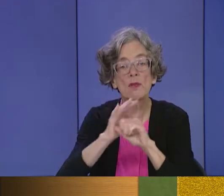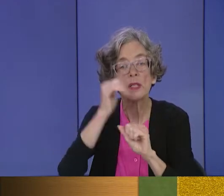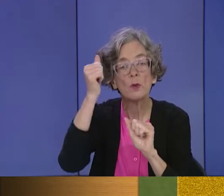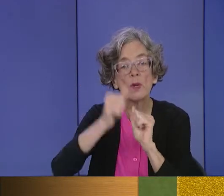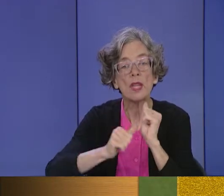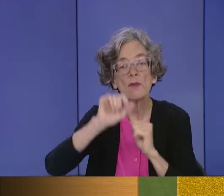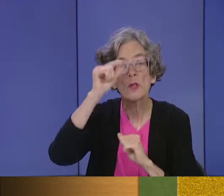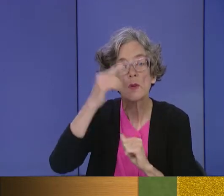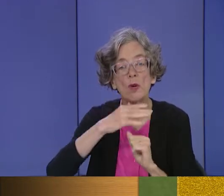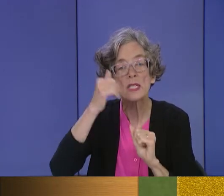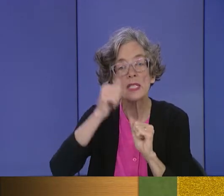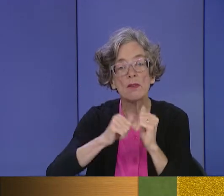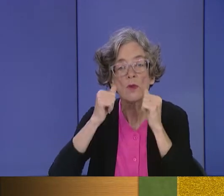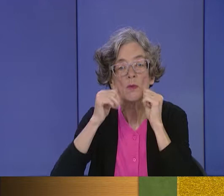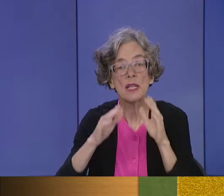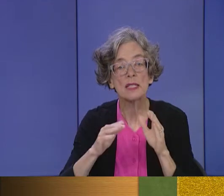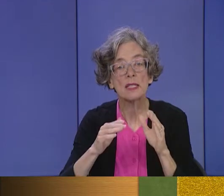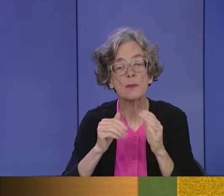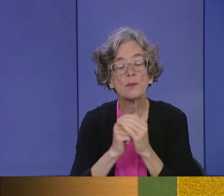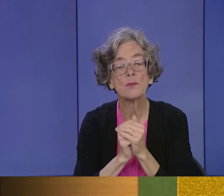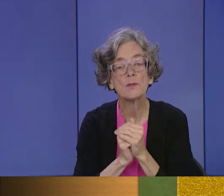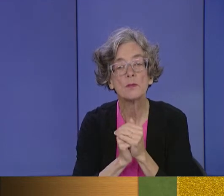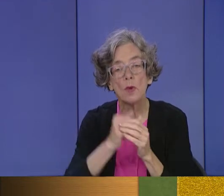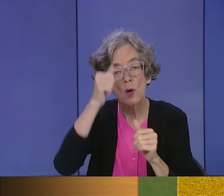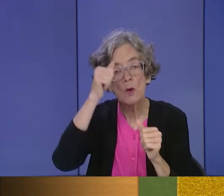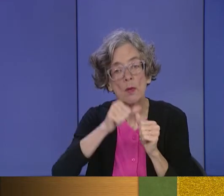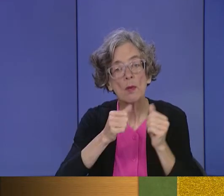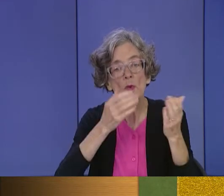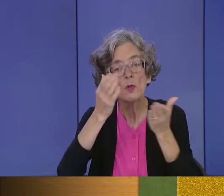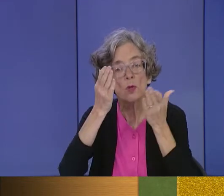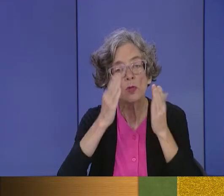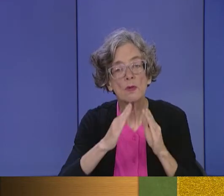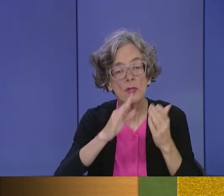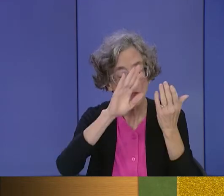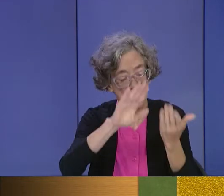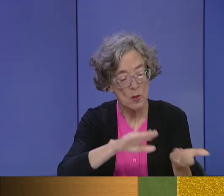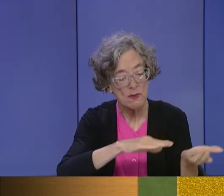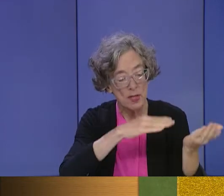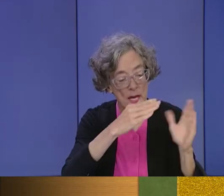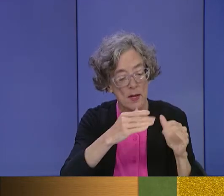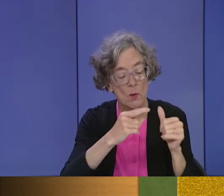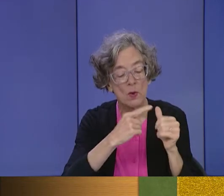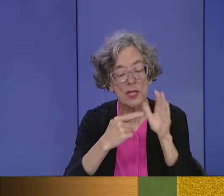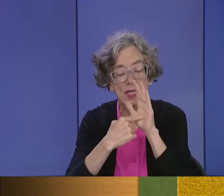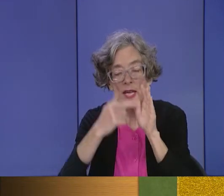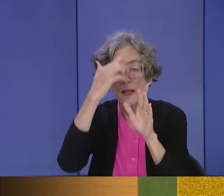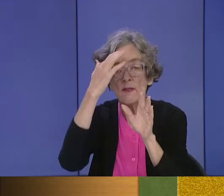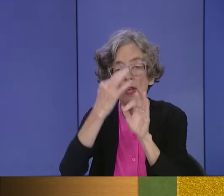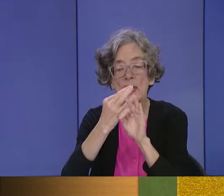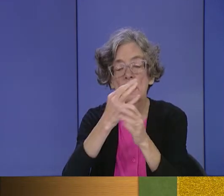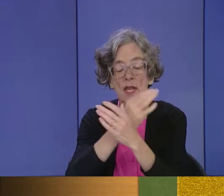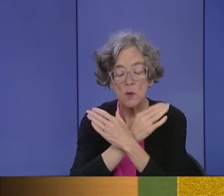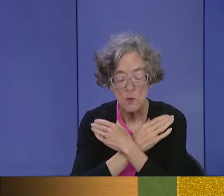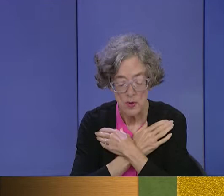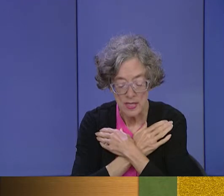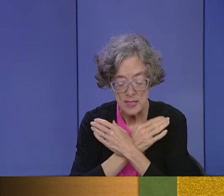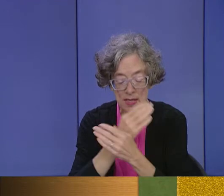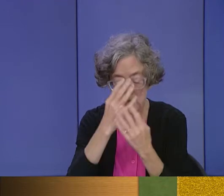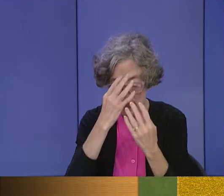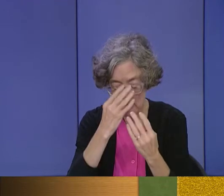heavenly blessing. Remember also, Lord, your servants who have gone before us with the sign of faith and rest in the sleep of peace.